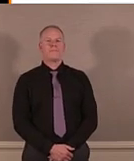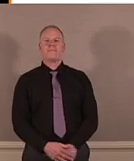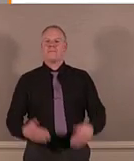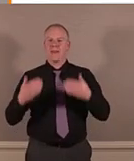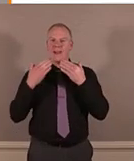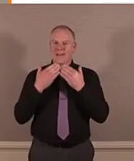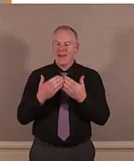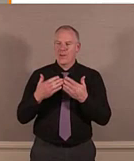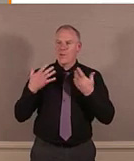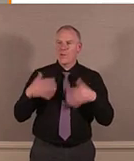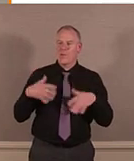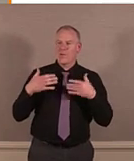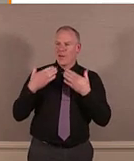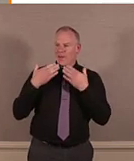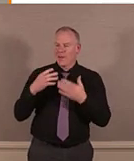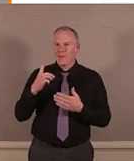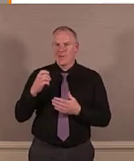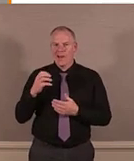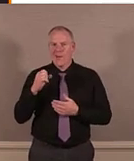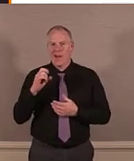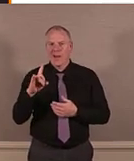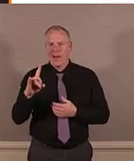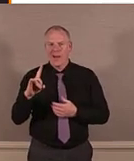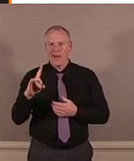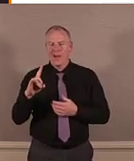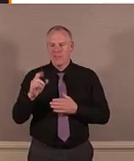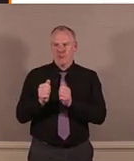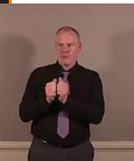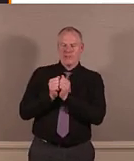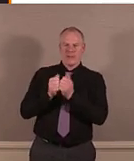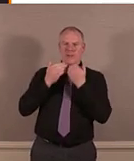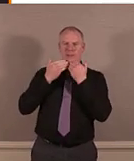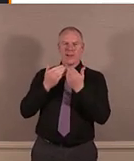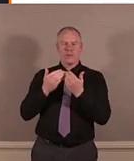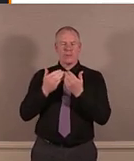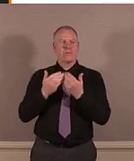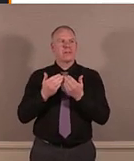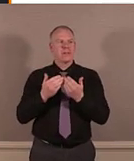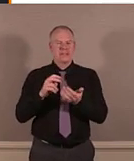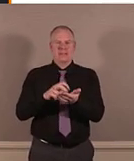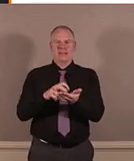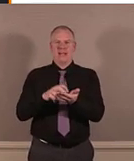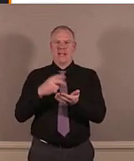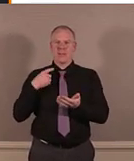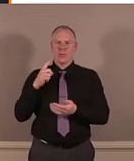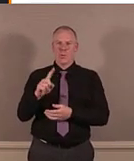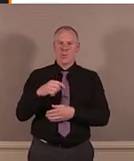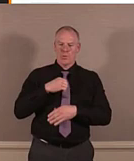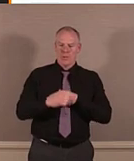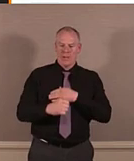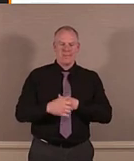Thanks very much. That's great, Dara. Thank you very, very much. Much appreciated and absolutely delighted to be here today.